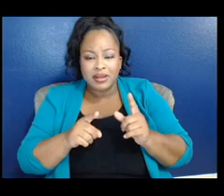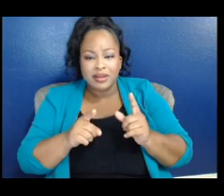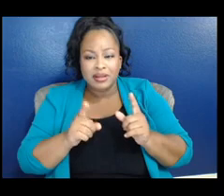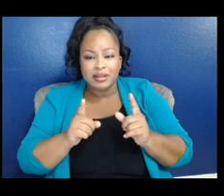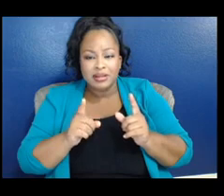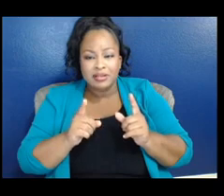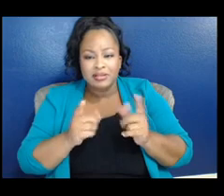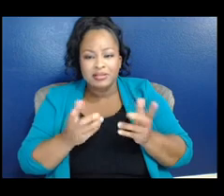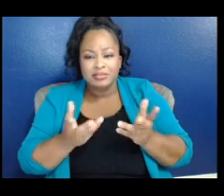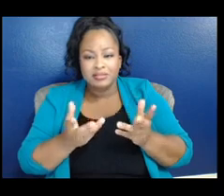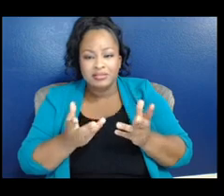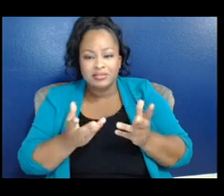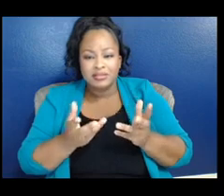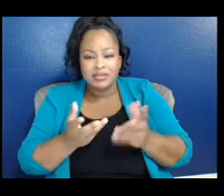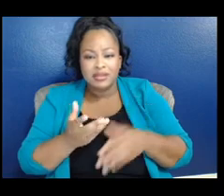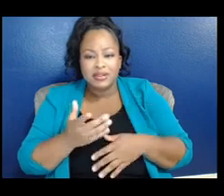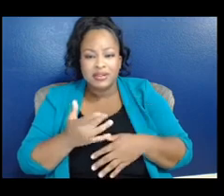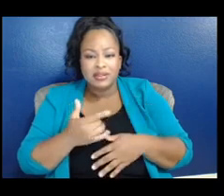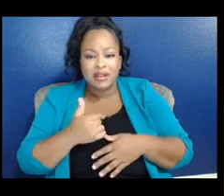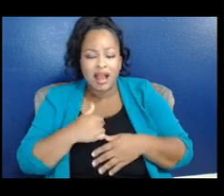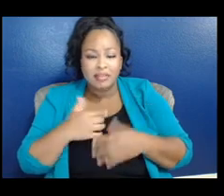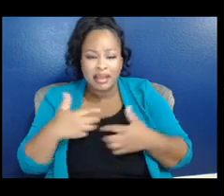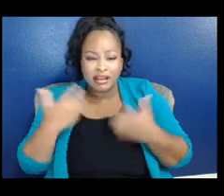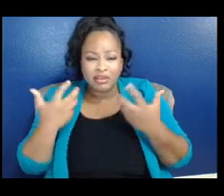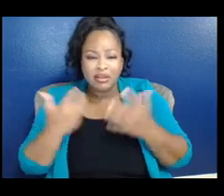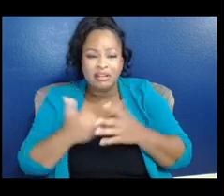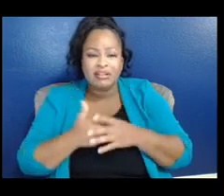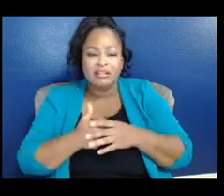Just, I'm angry and I'm tired.